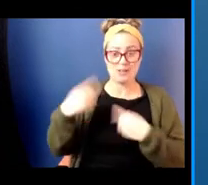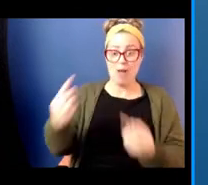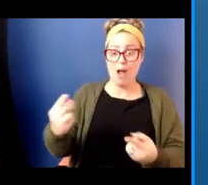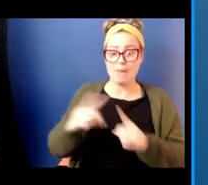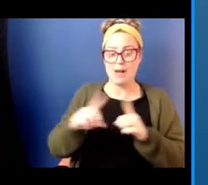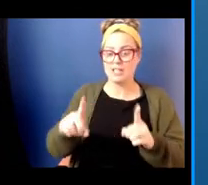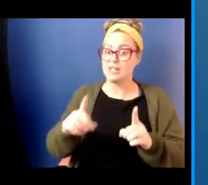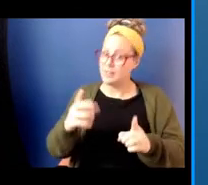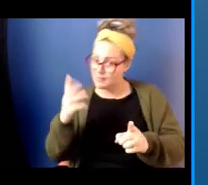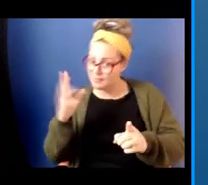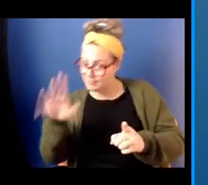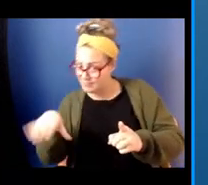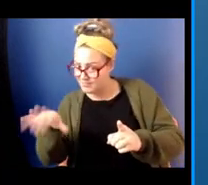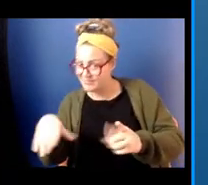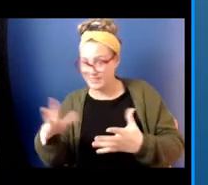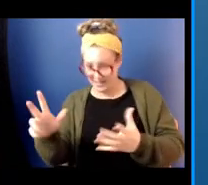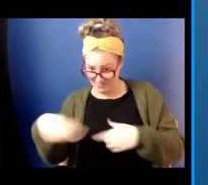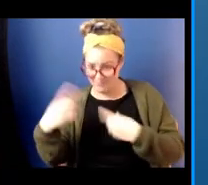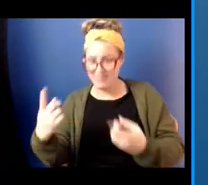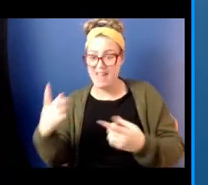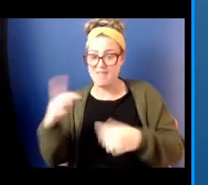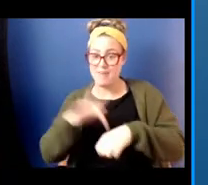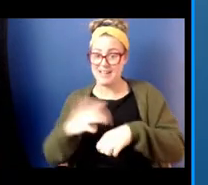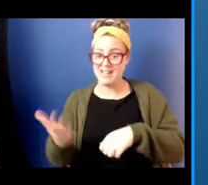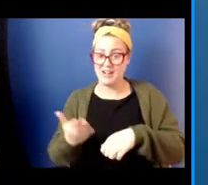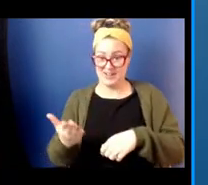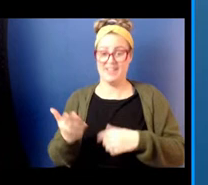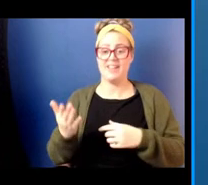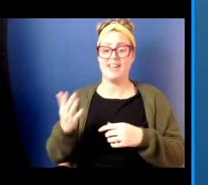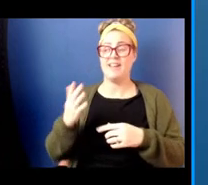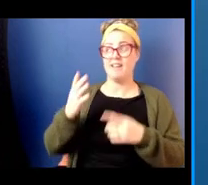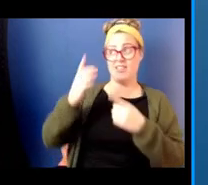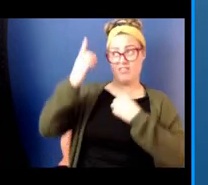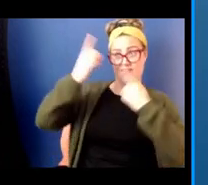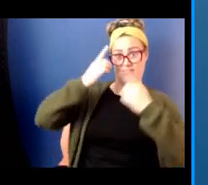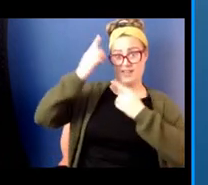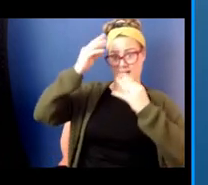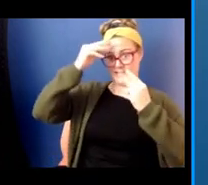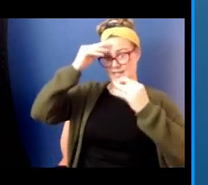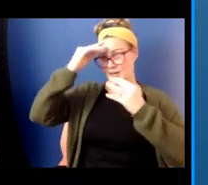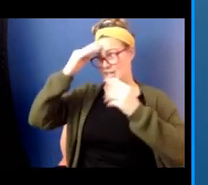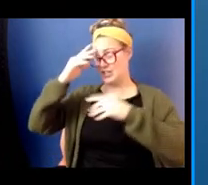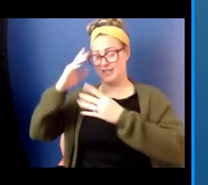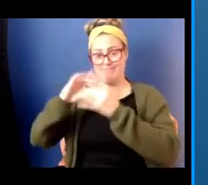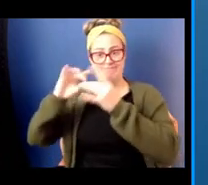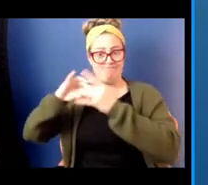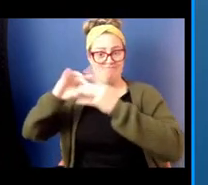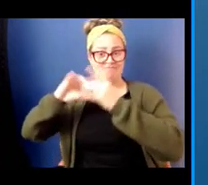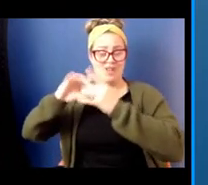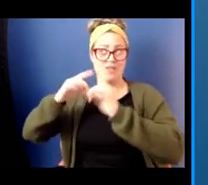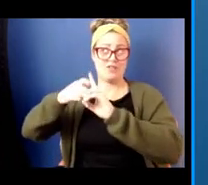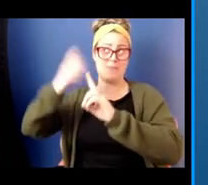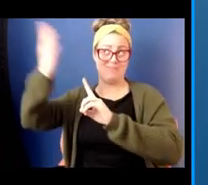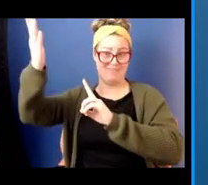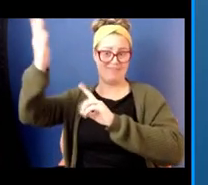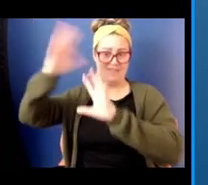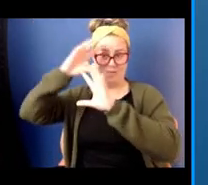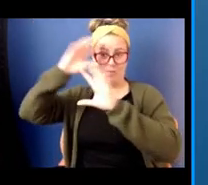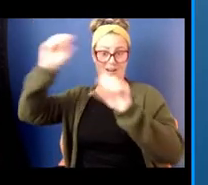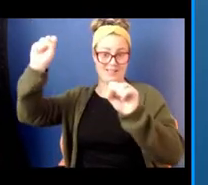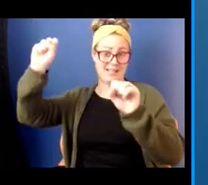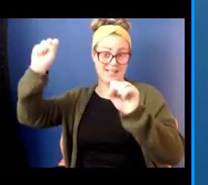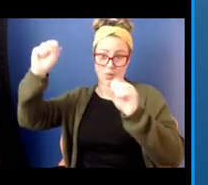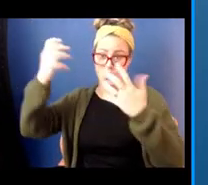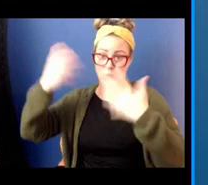explanation and consideration of what we have said by the White House he is in many